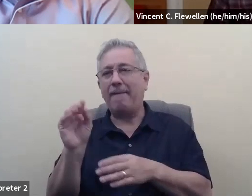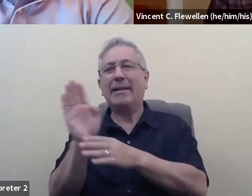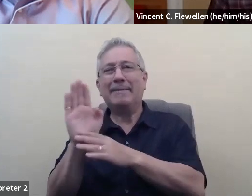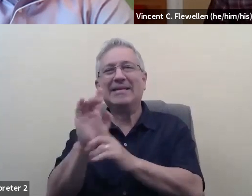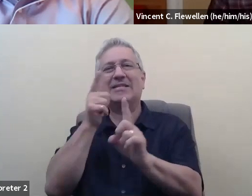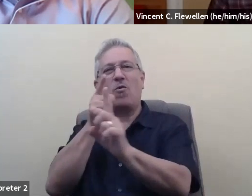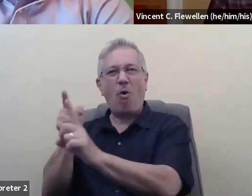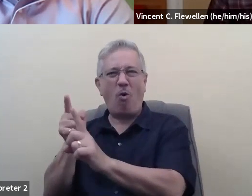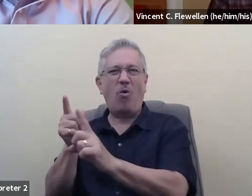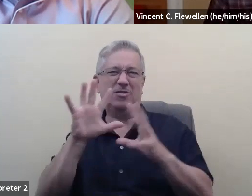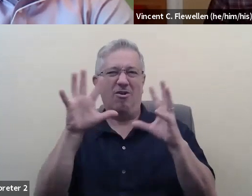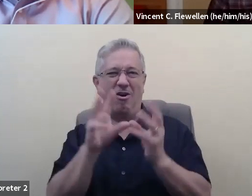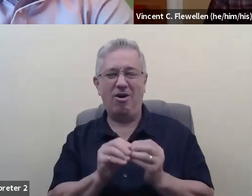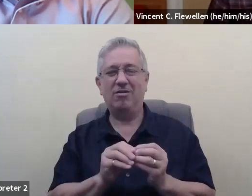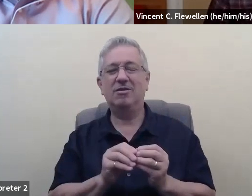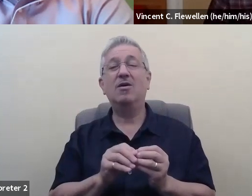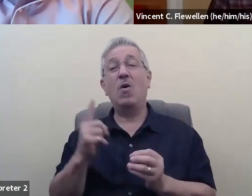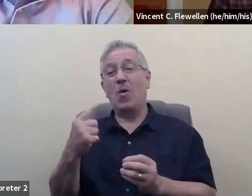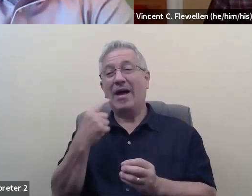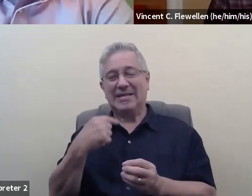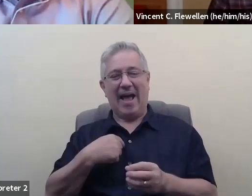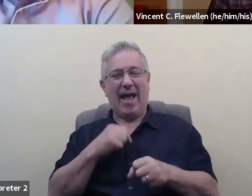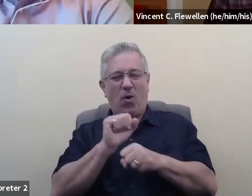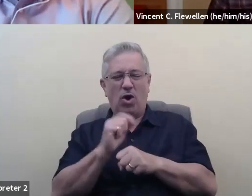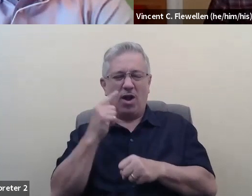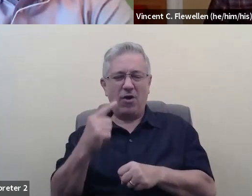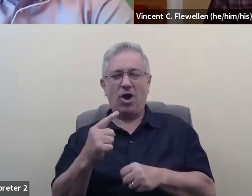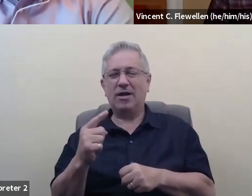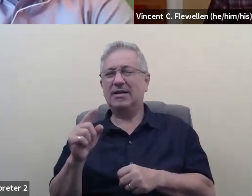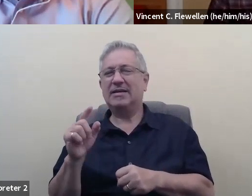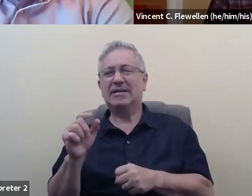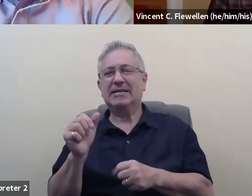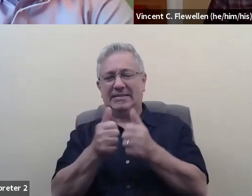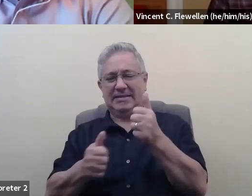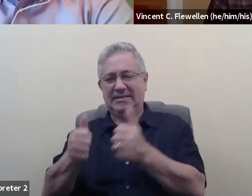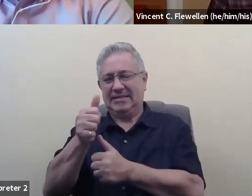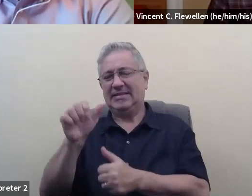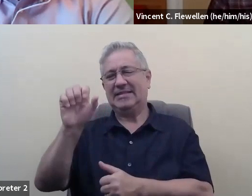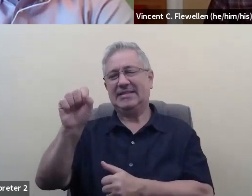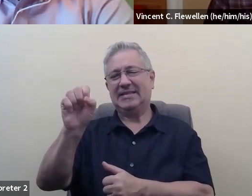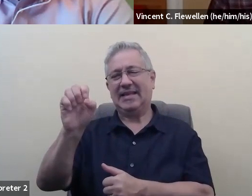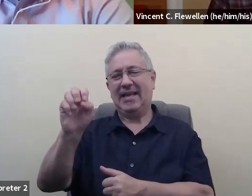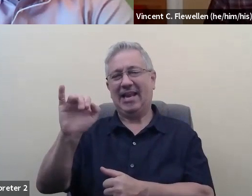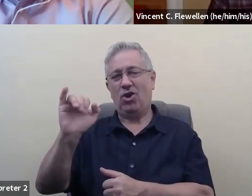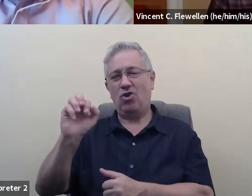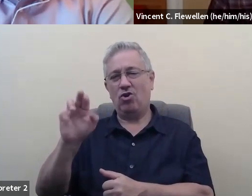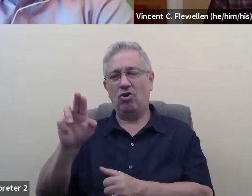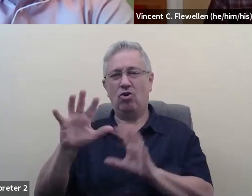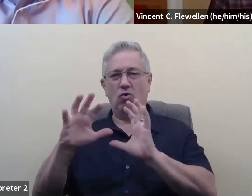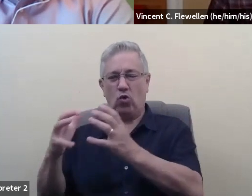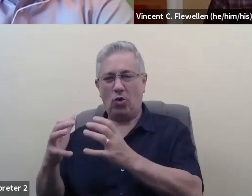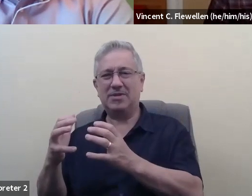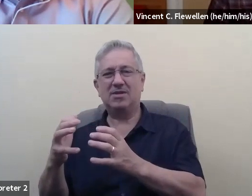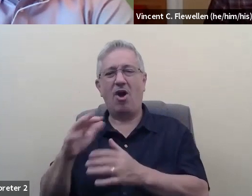make sure. I work at a senior living organization where more than 95% of our employee population is on the front line serving